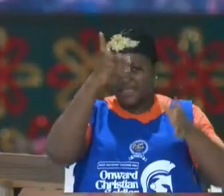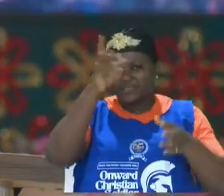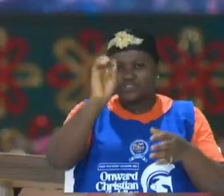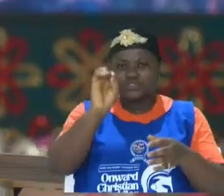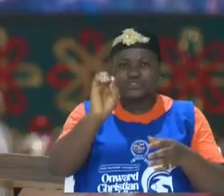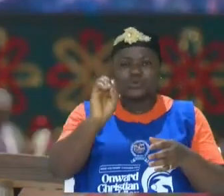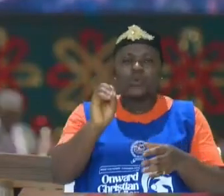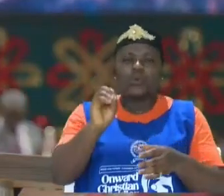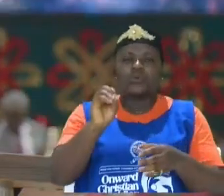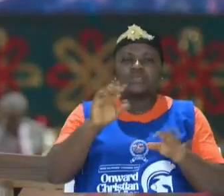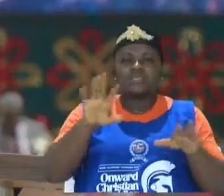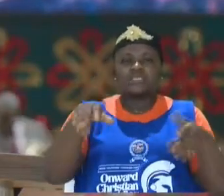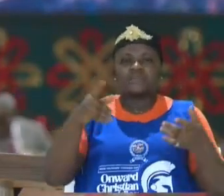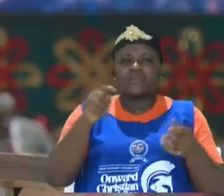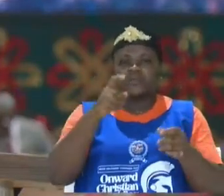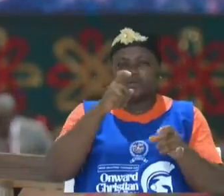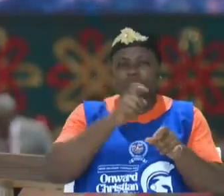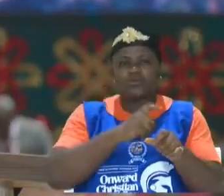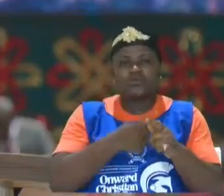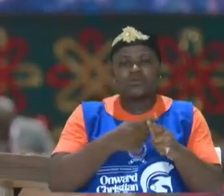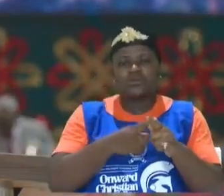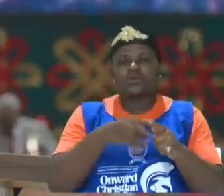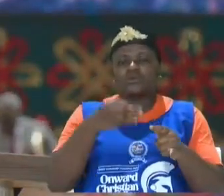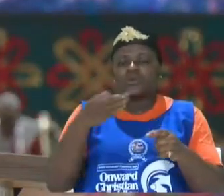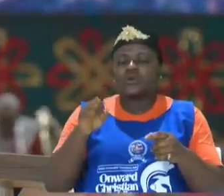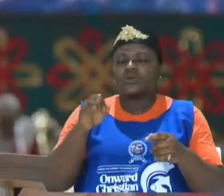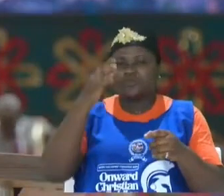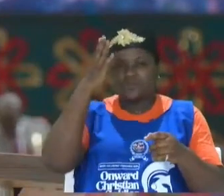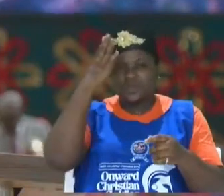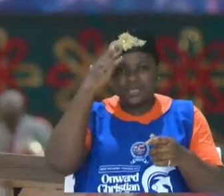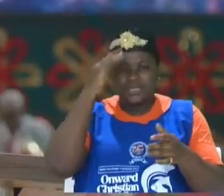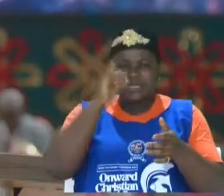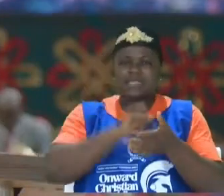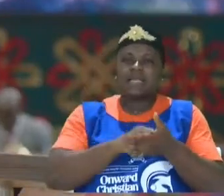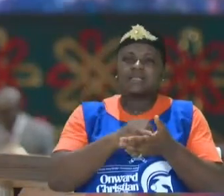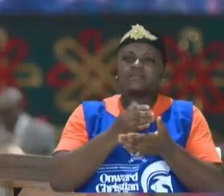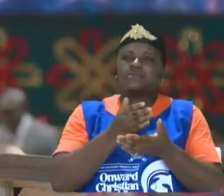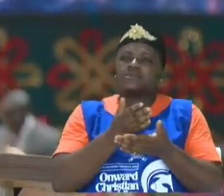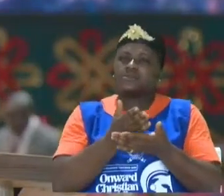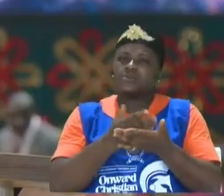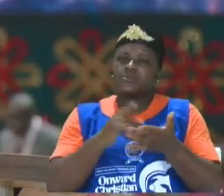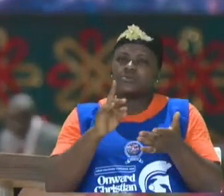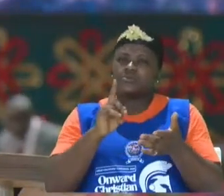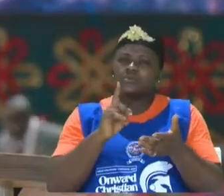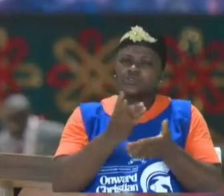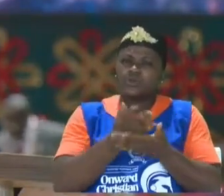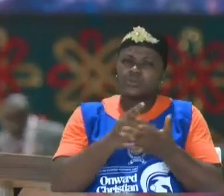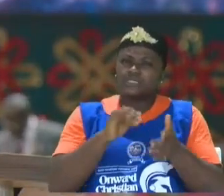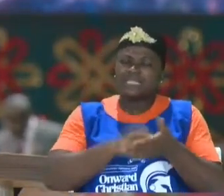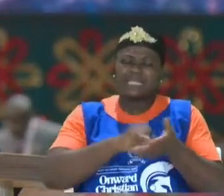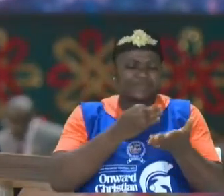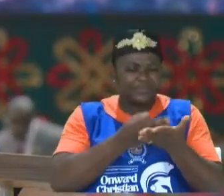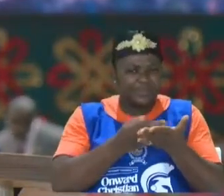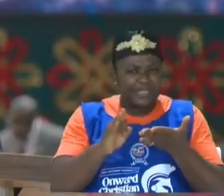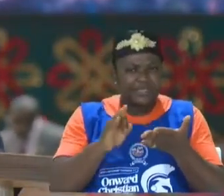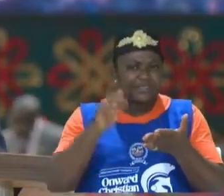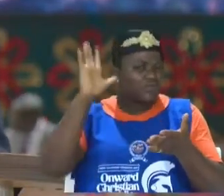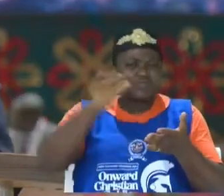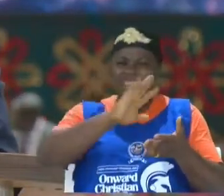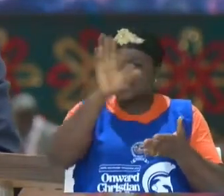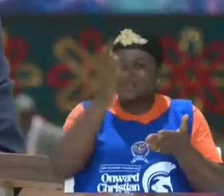knowledge that someone who has been failing will never fail again. The following